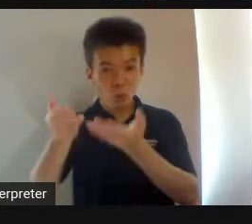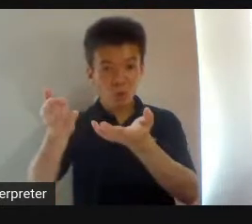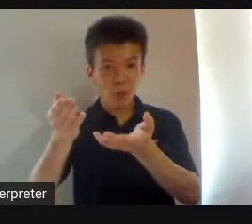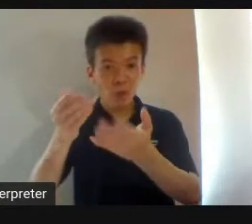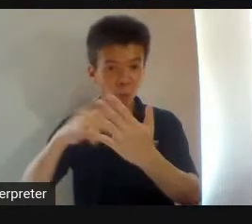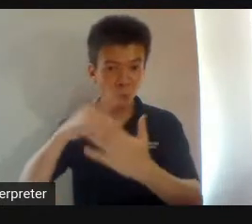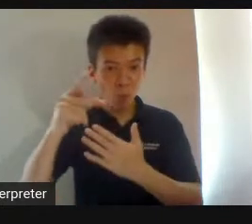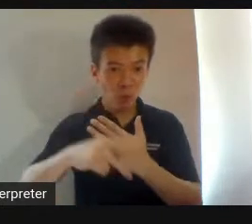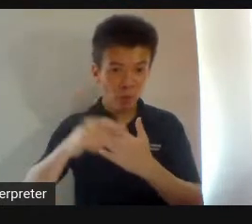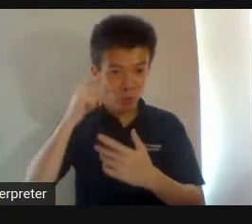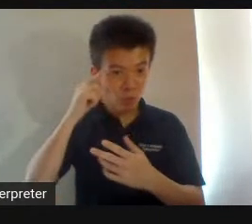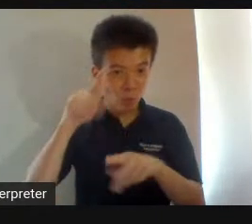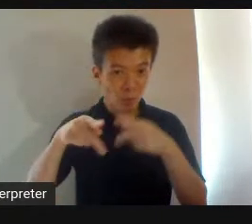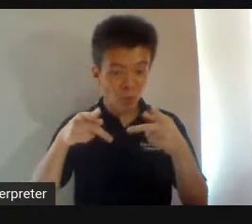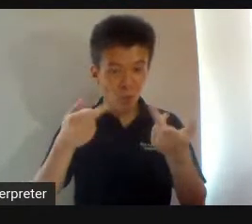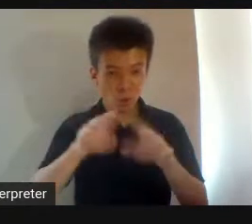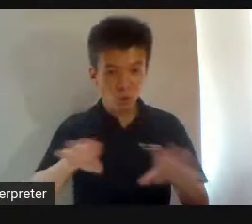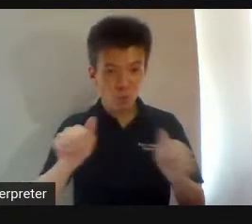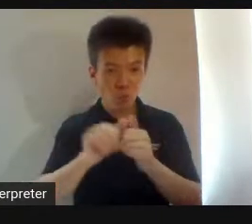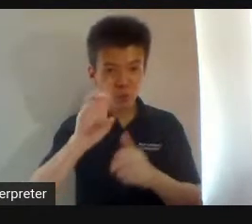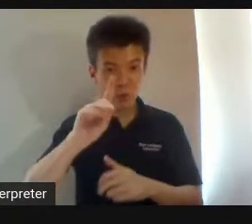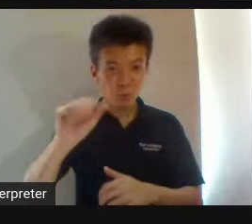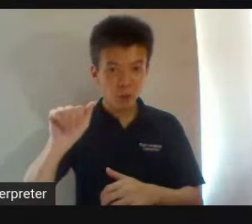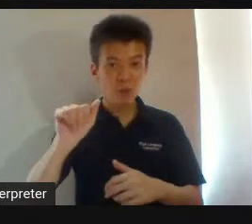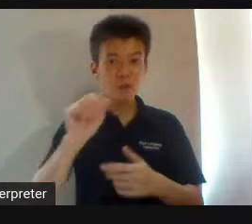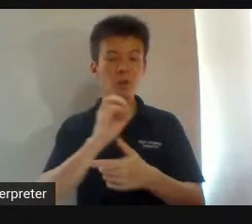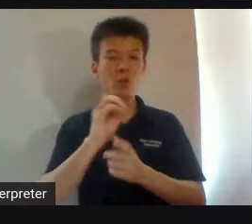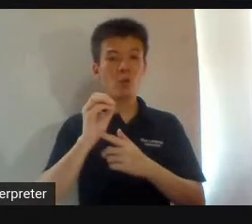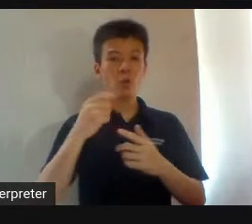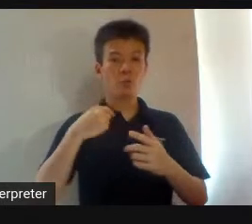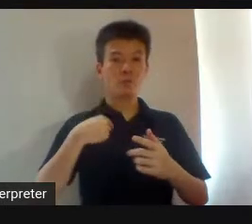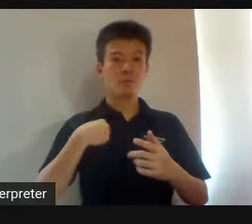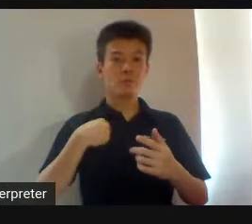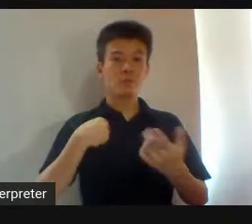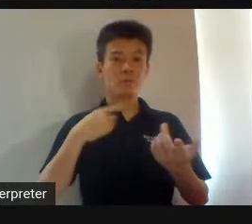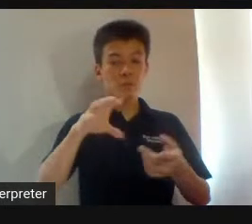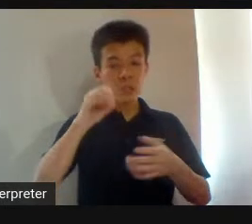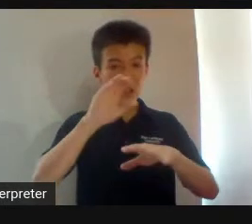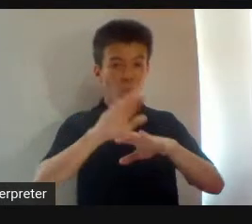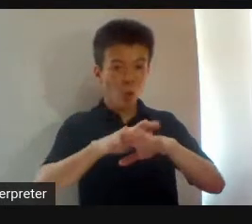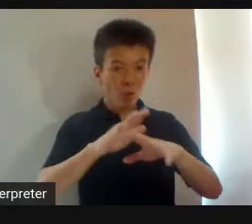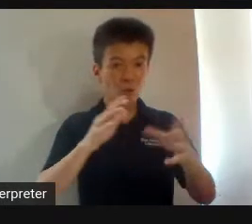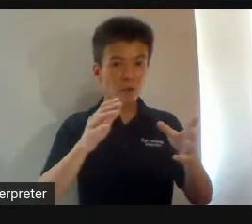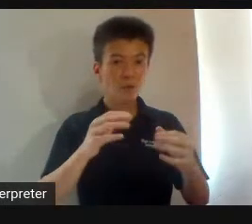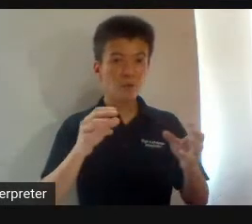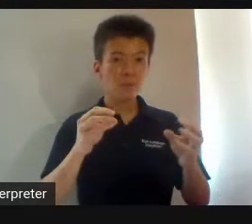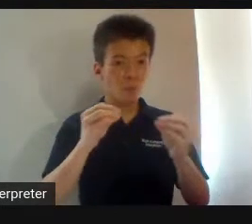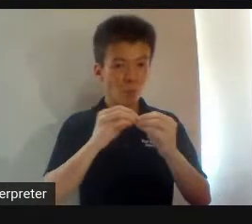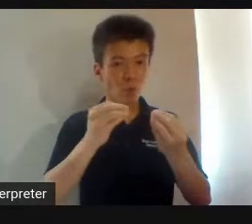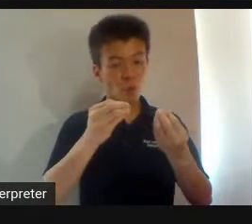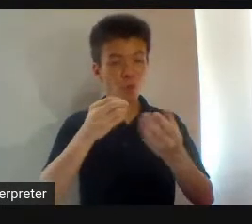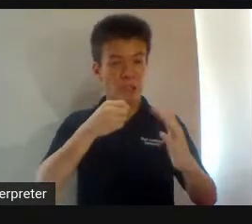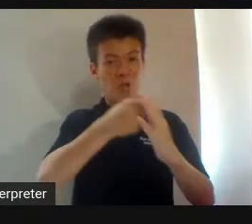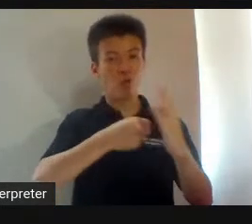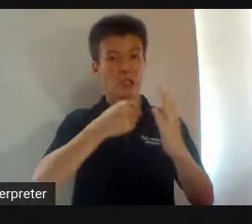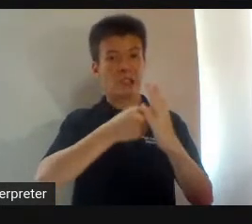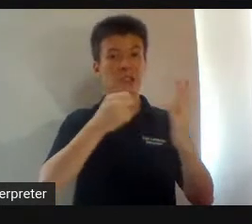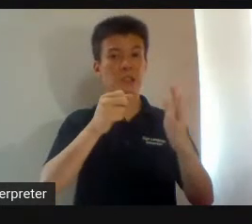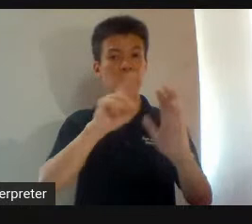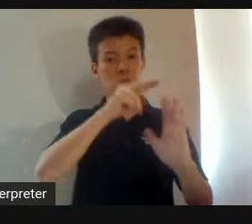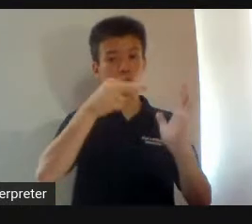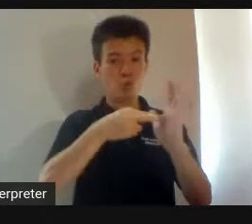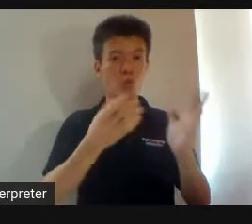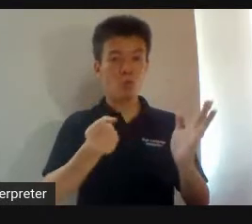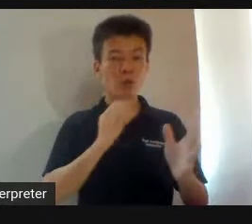programs for people or children with disabilities? Or are we taking on maybe a more advocacy role where we want